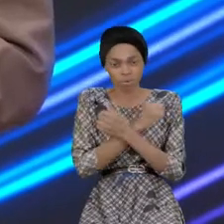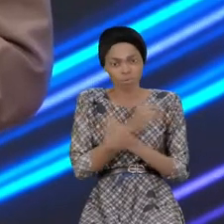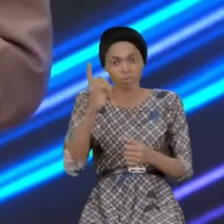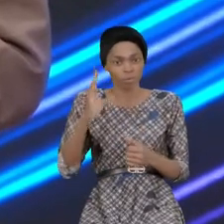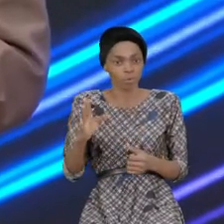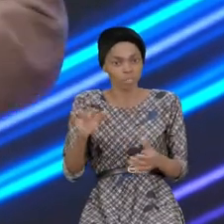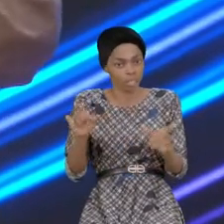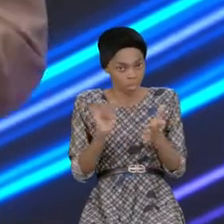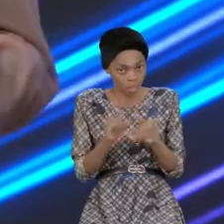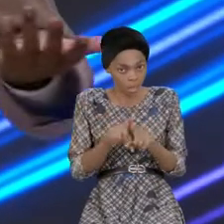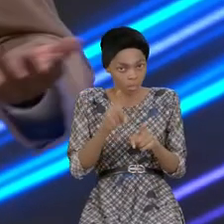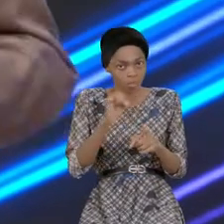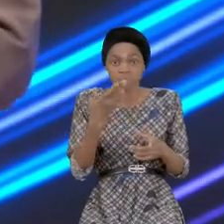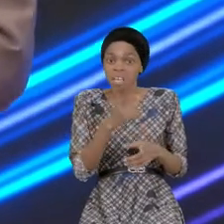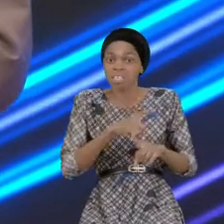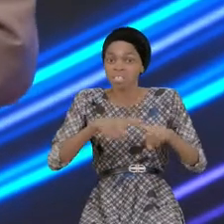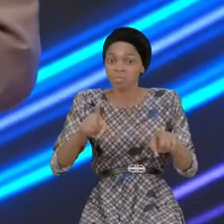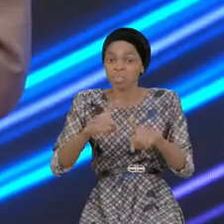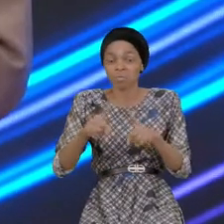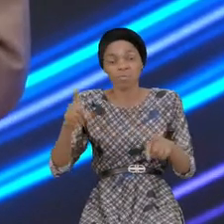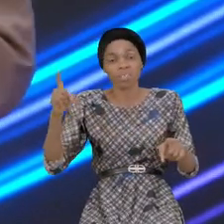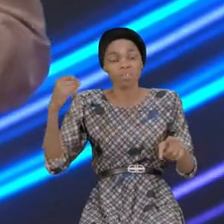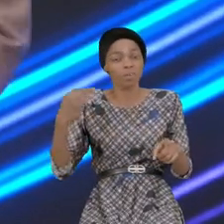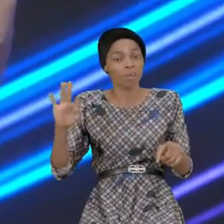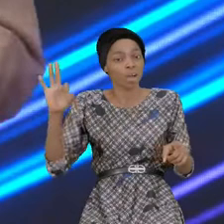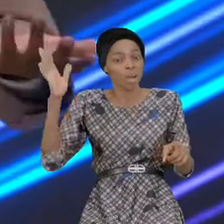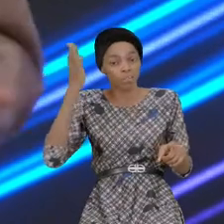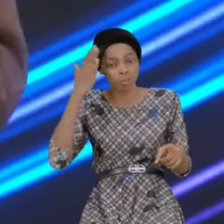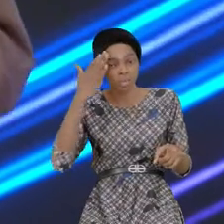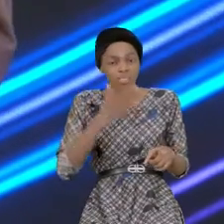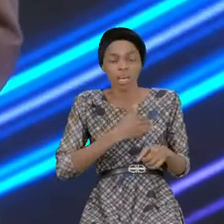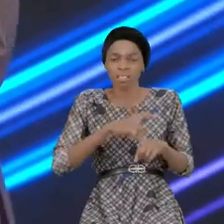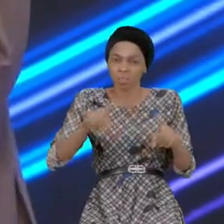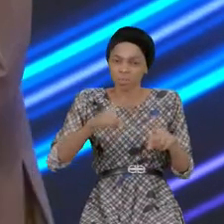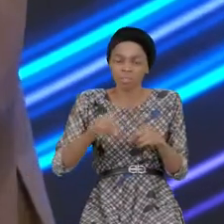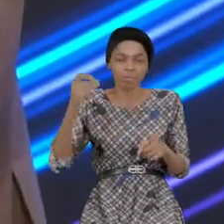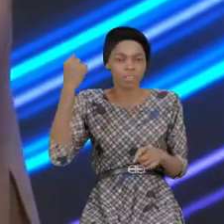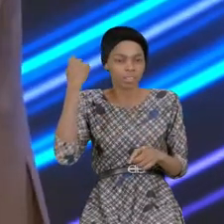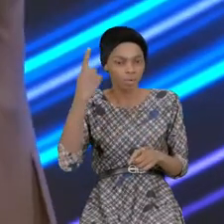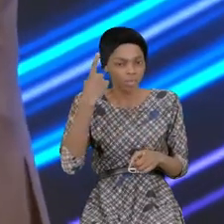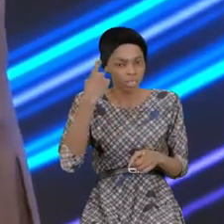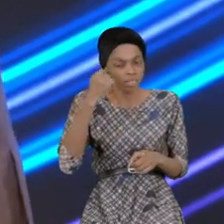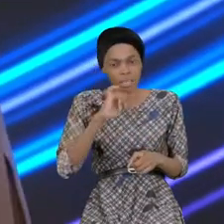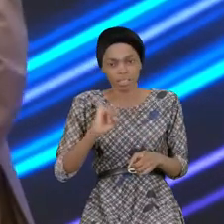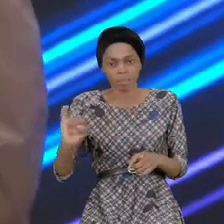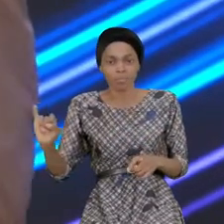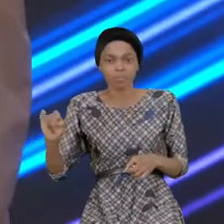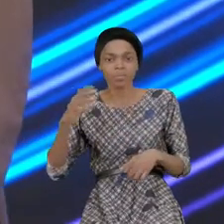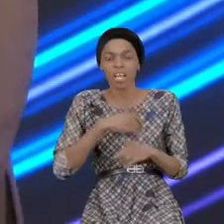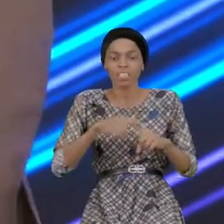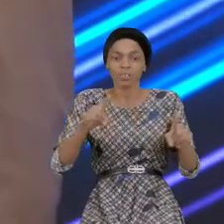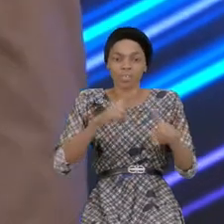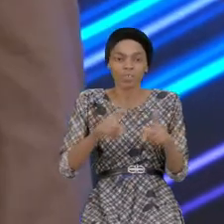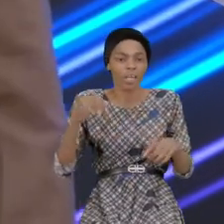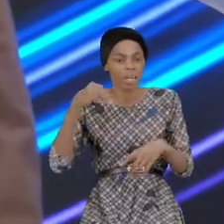our knowledge, and differences in our understanding, and differences in our approach to things